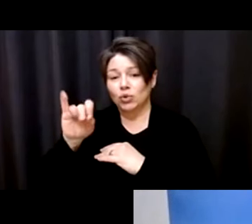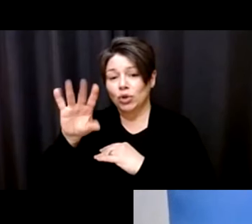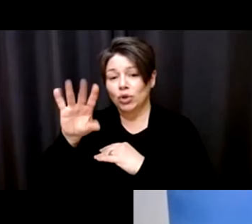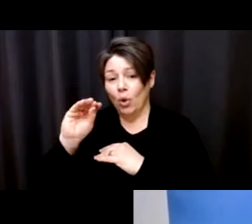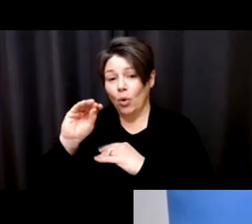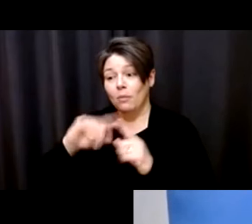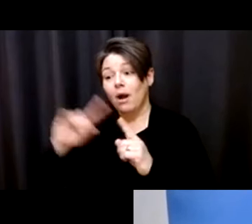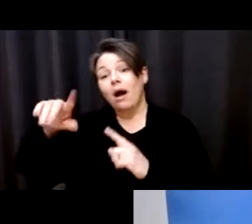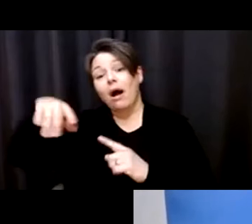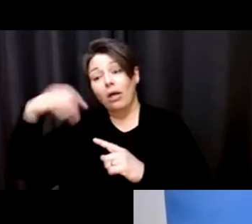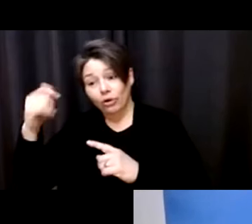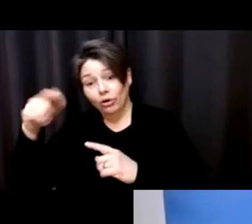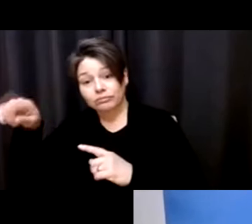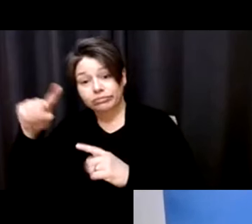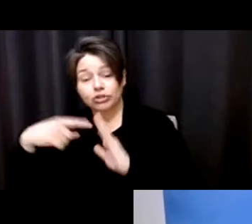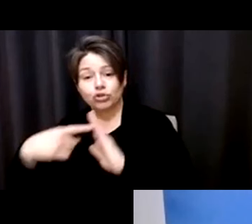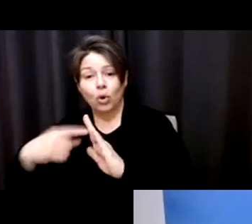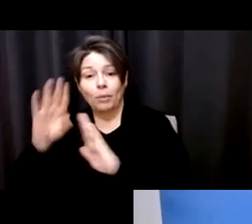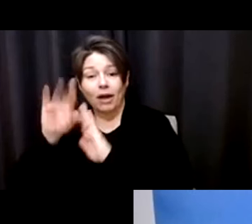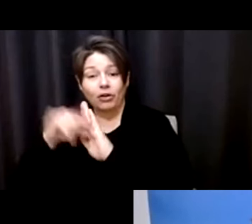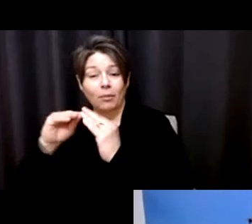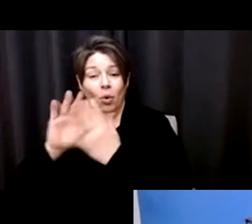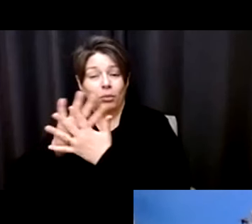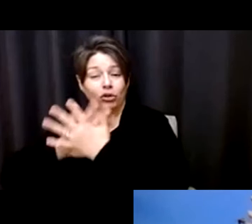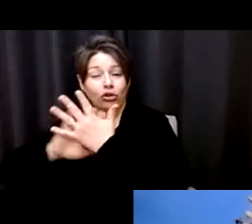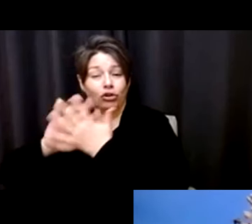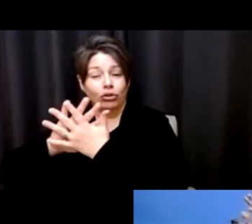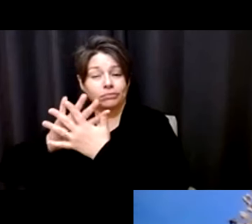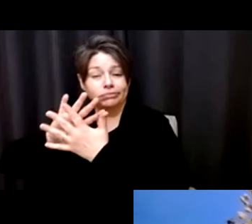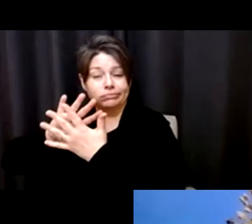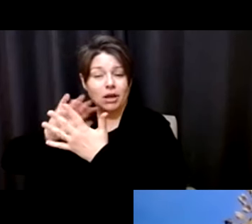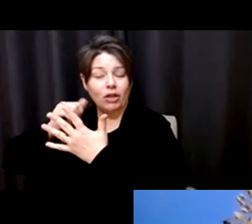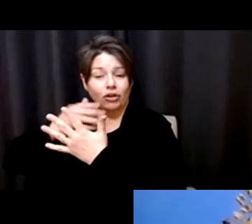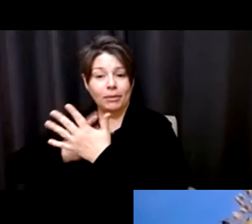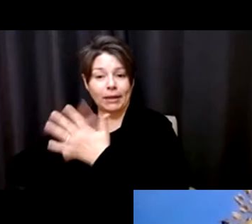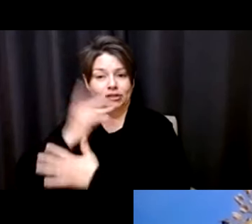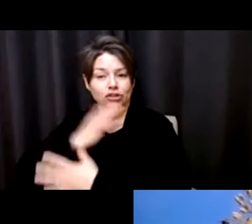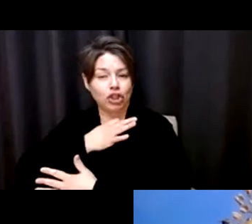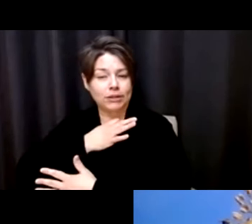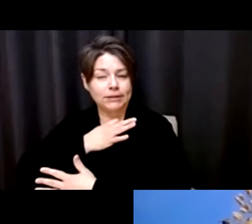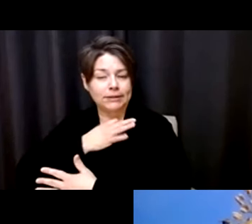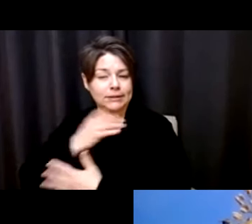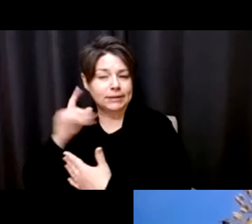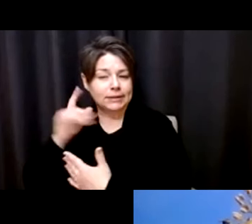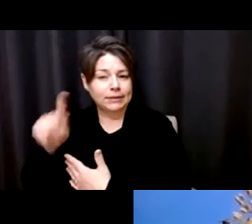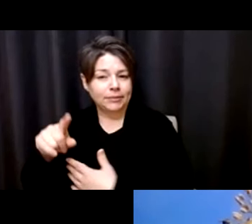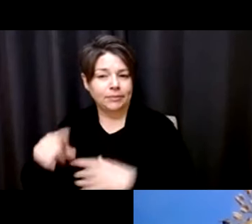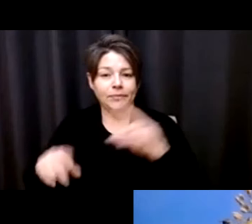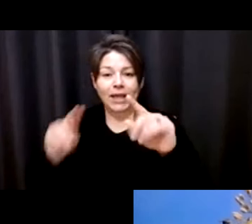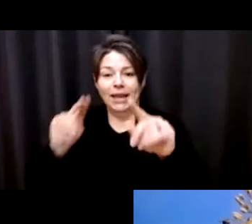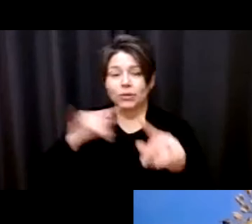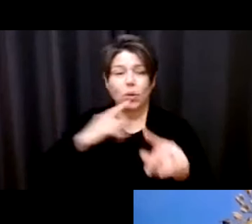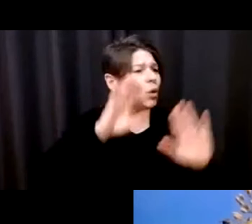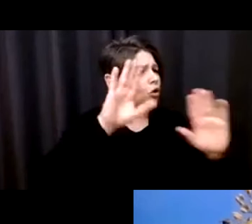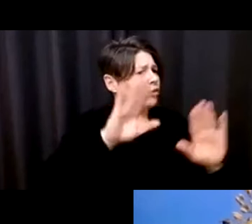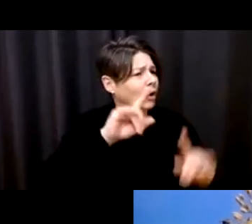you showed feature a blurred background of other plants. He said he's just curious about that. No, that's a great